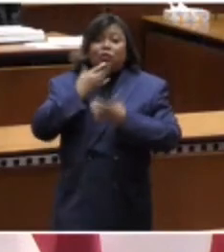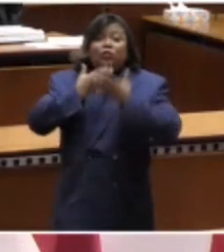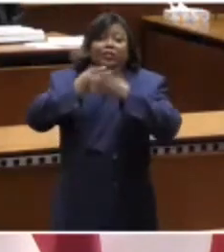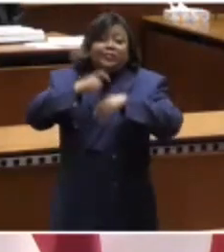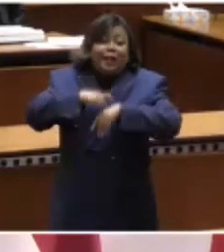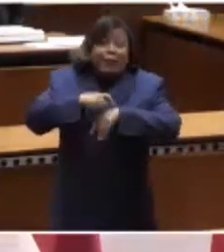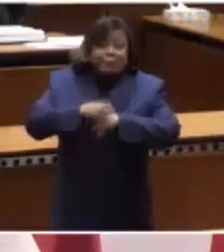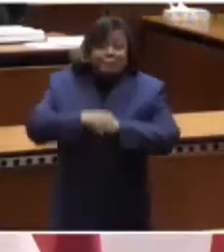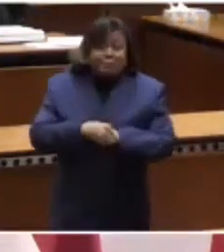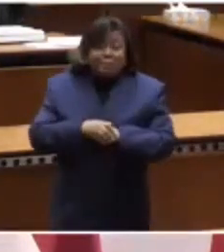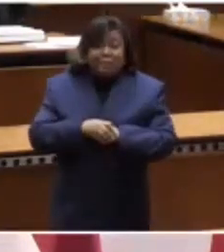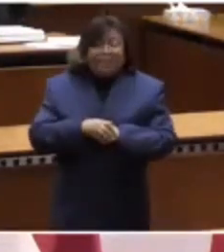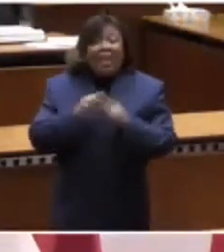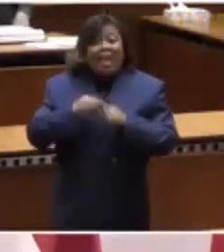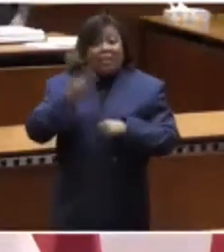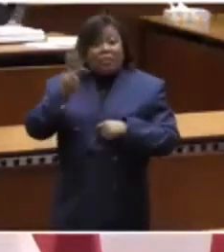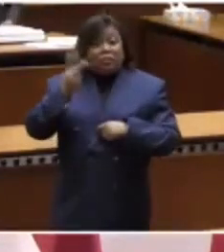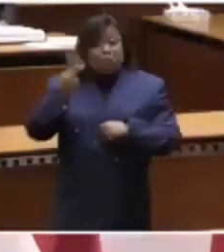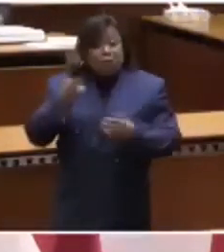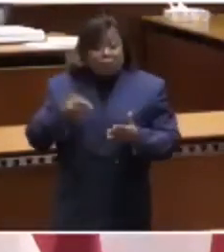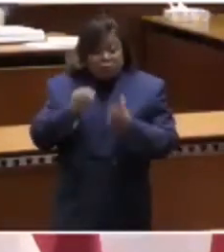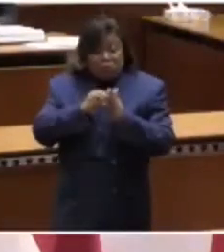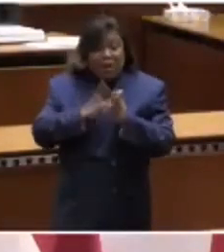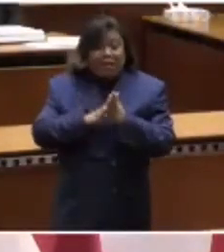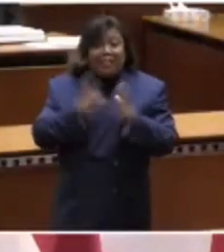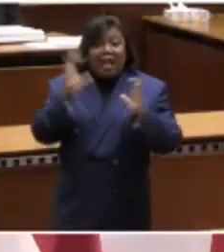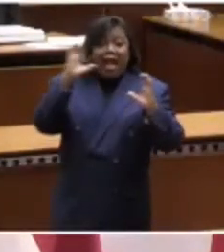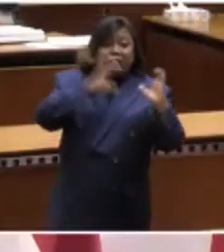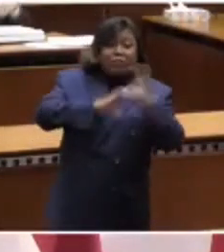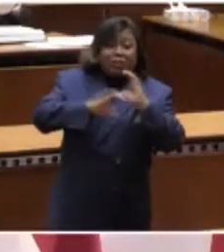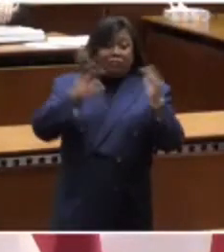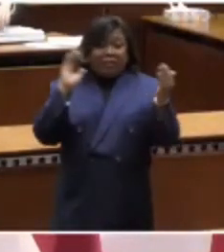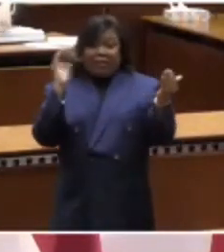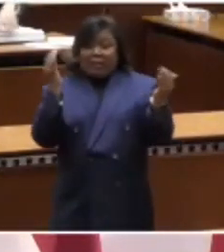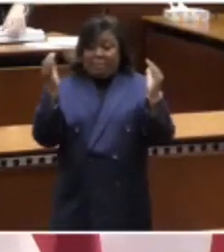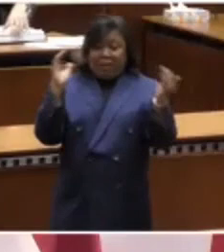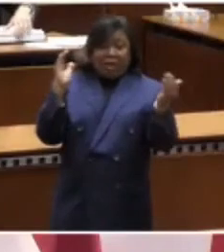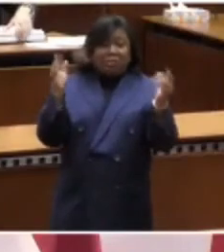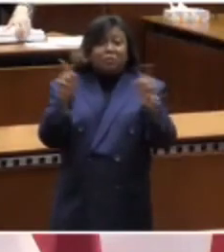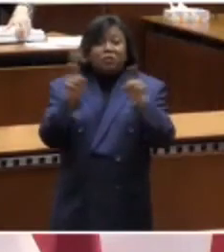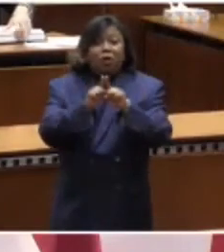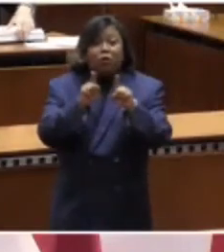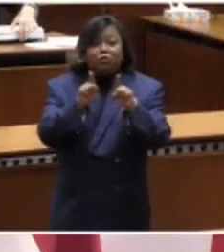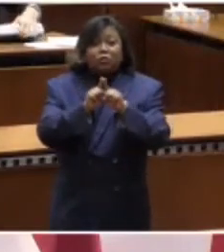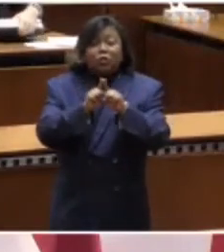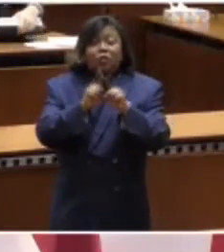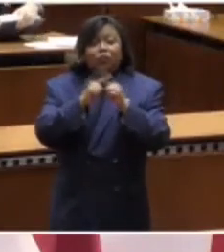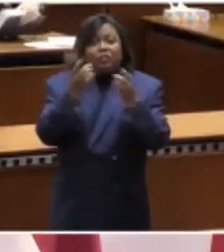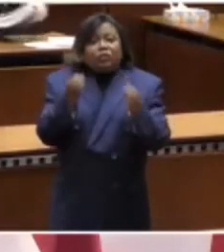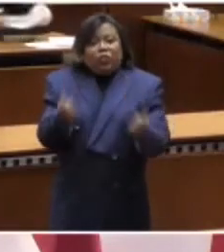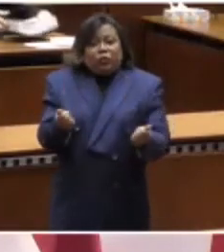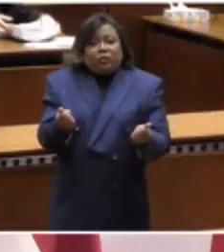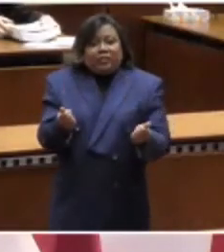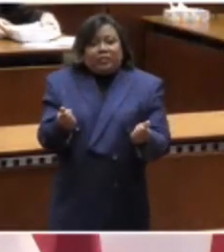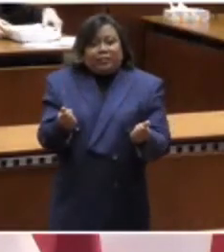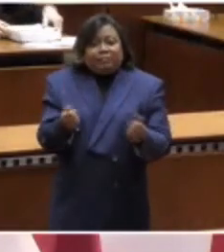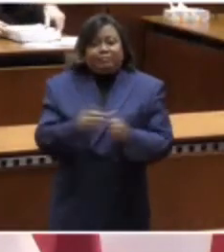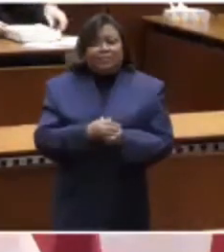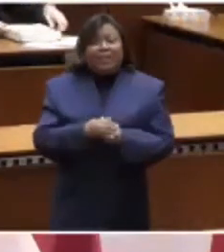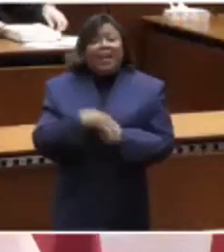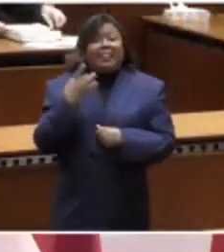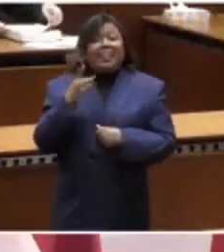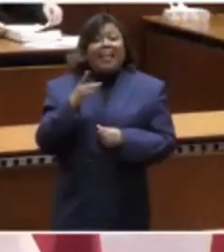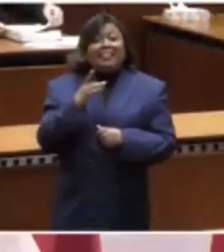time. In the historical record, I've searched for comparisons, but also for solutions.